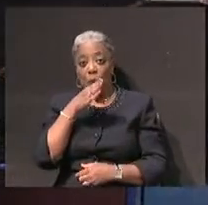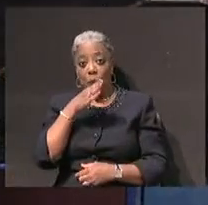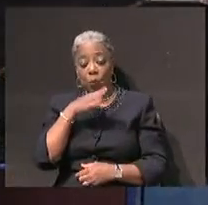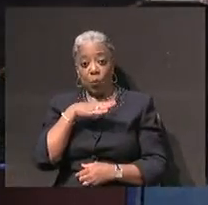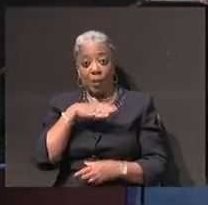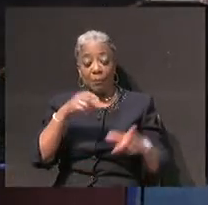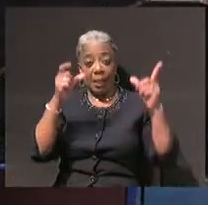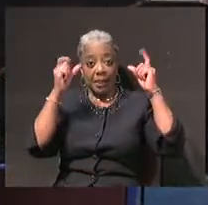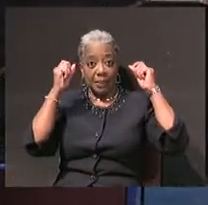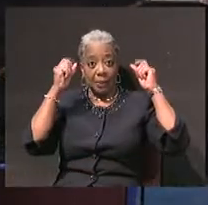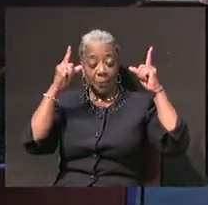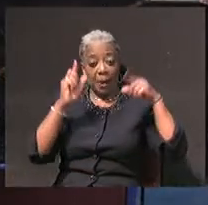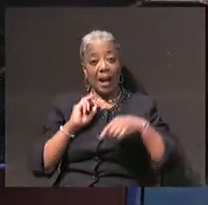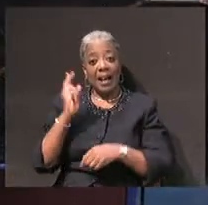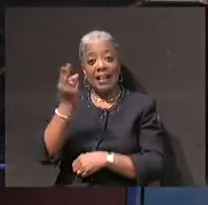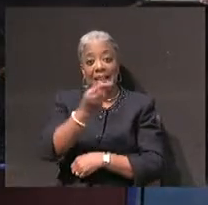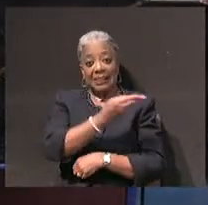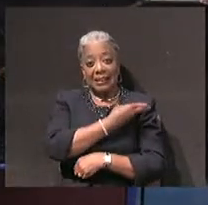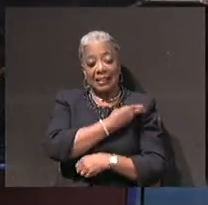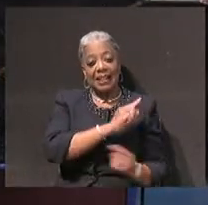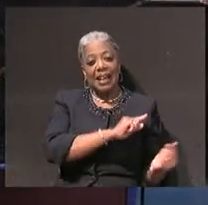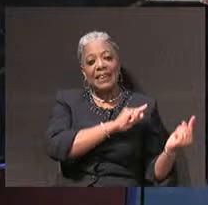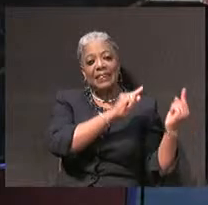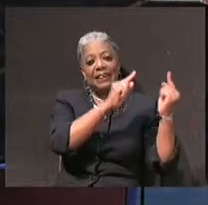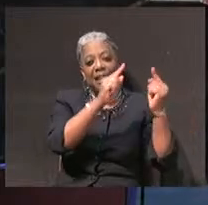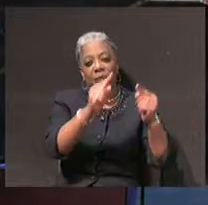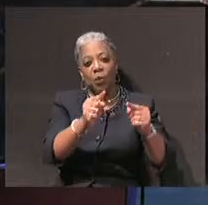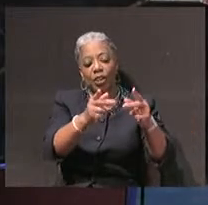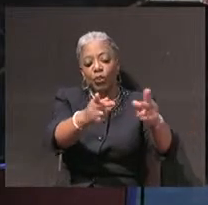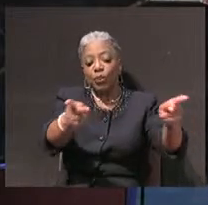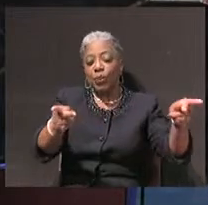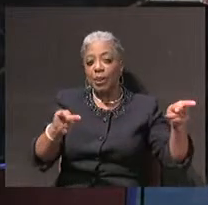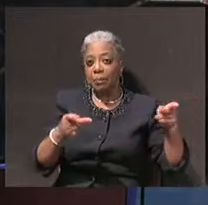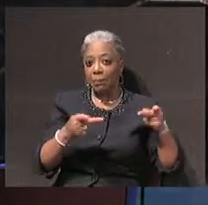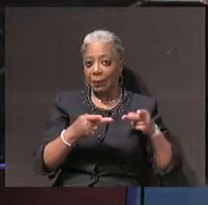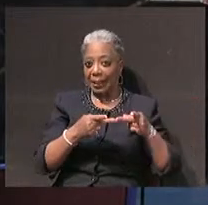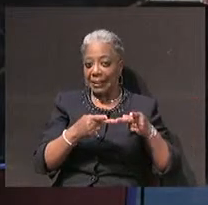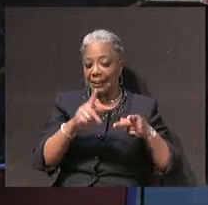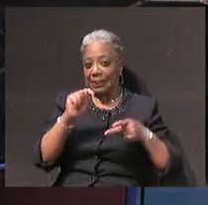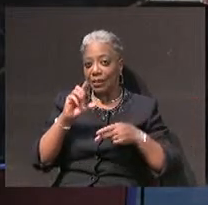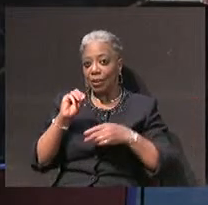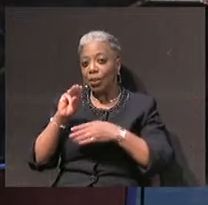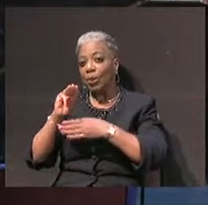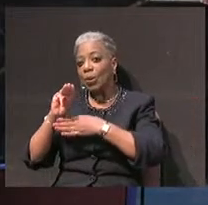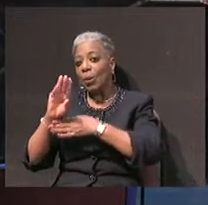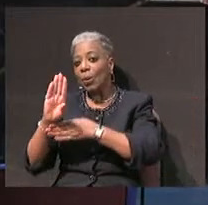us. They went to the tomb early this morning,